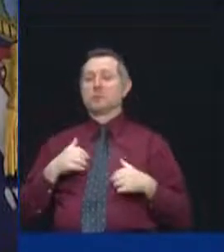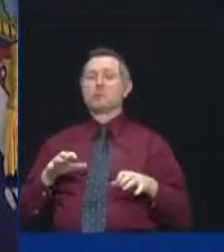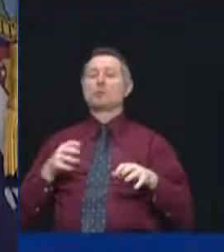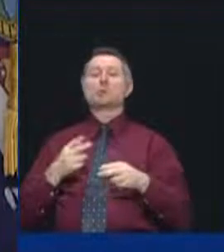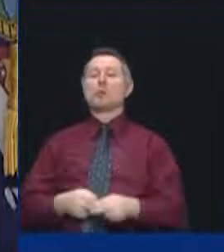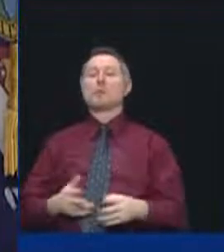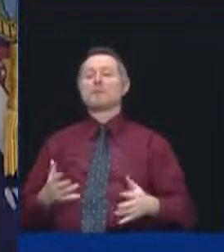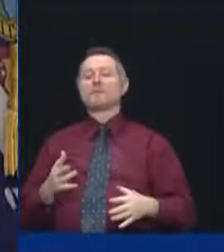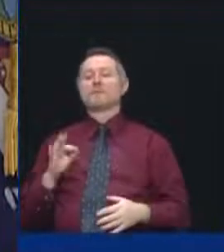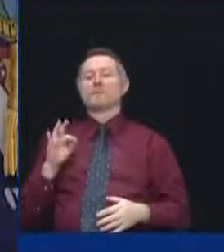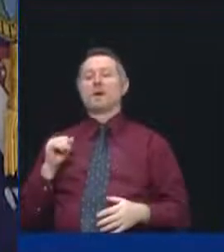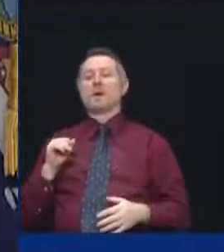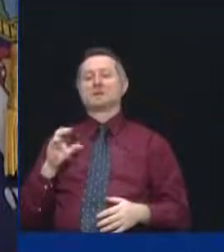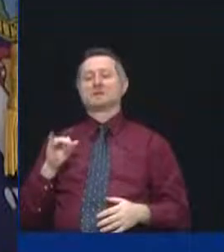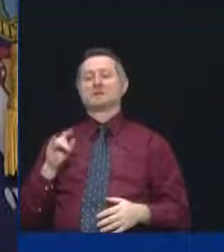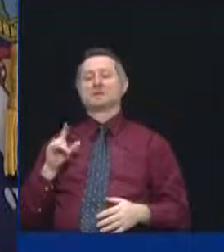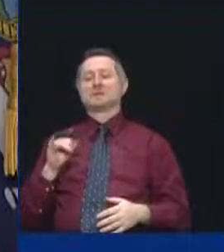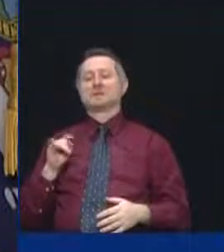facilitations